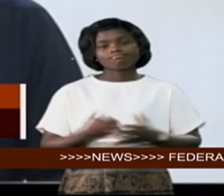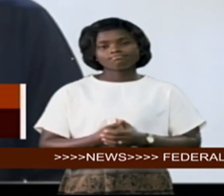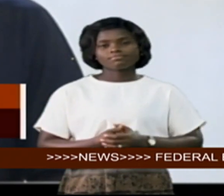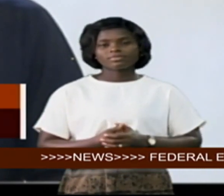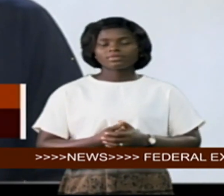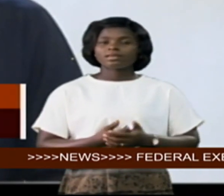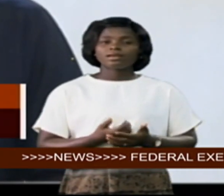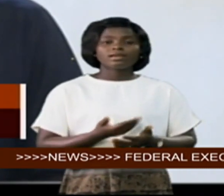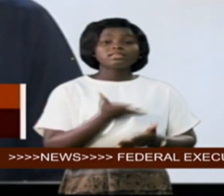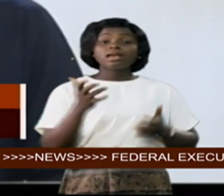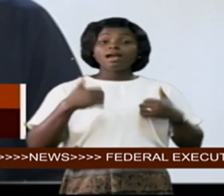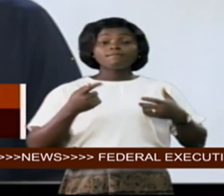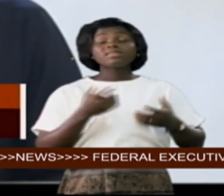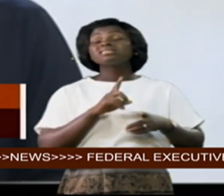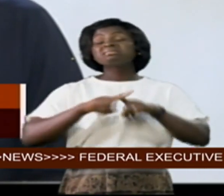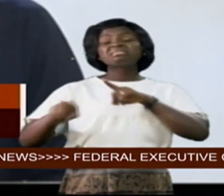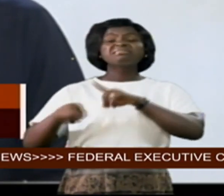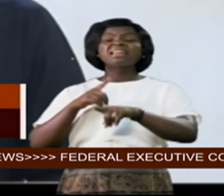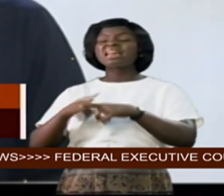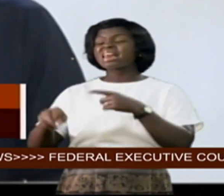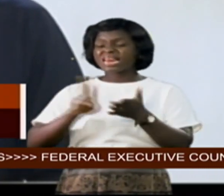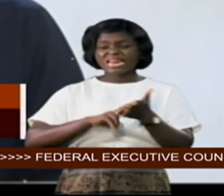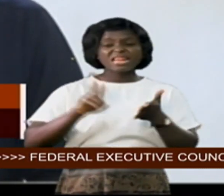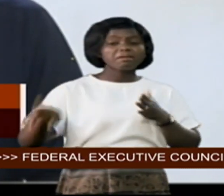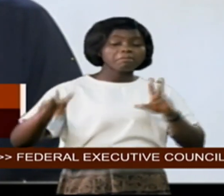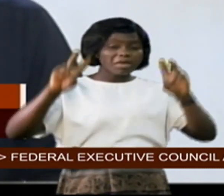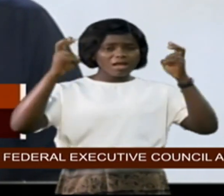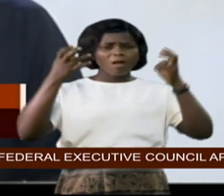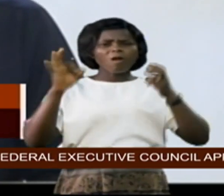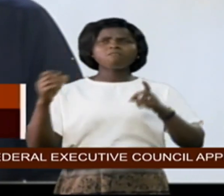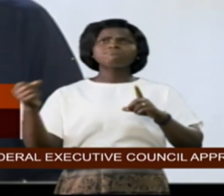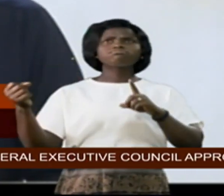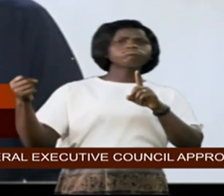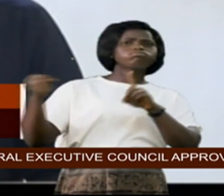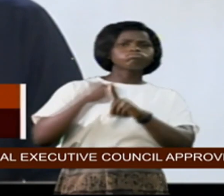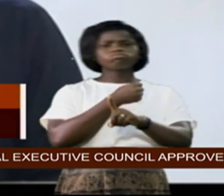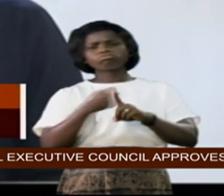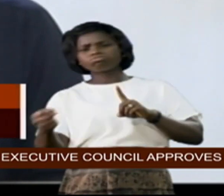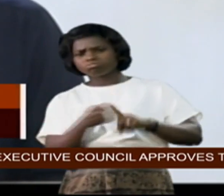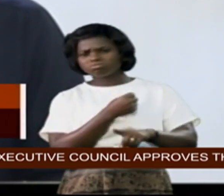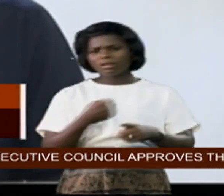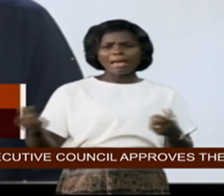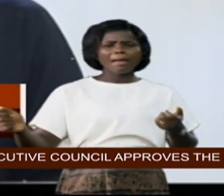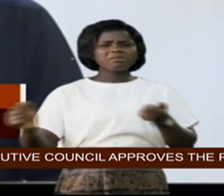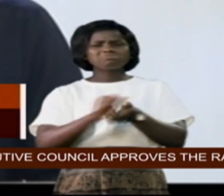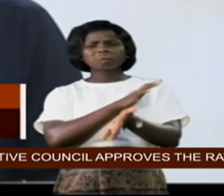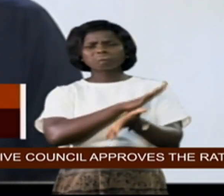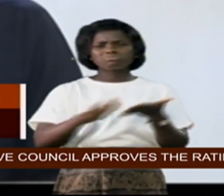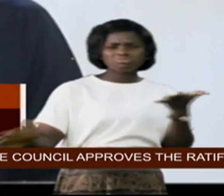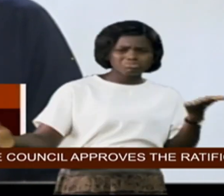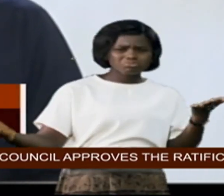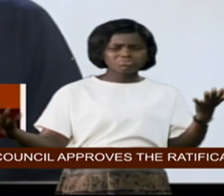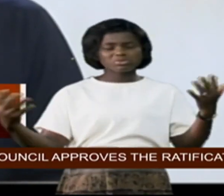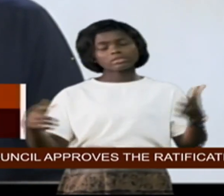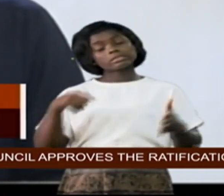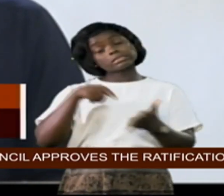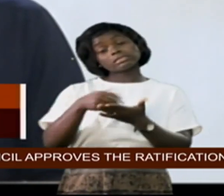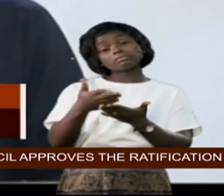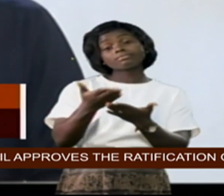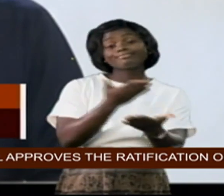There have been several reported cases of arson, of destruction already this